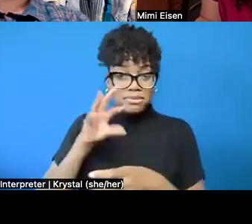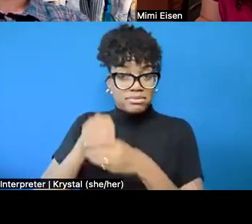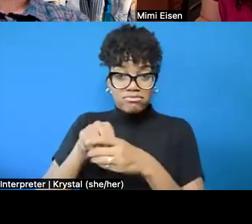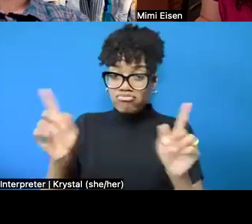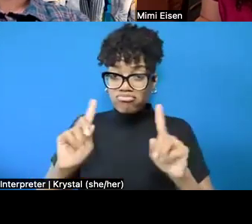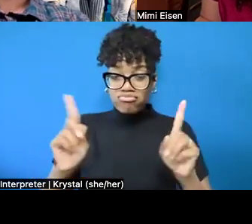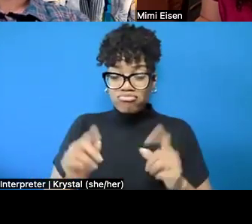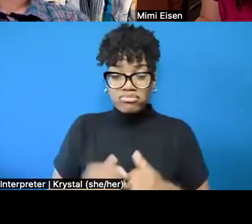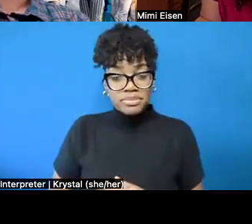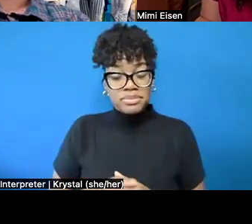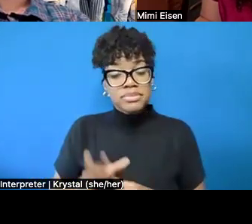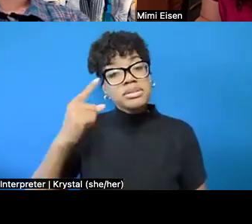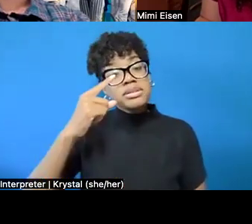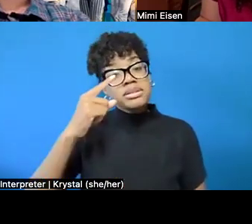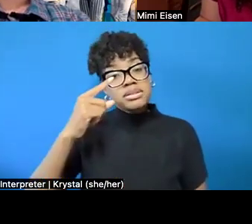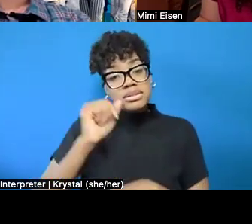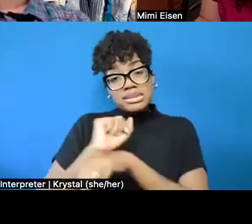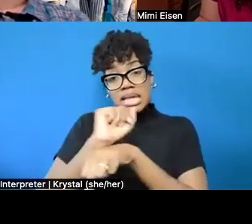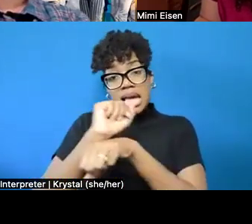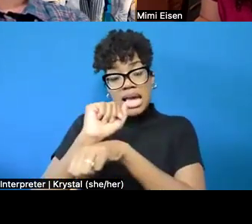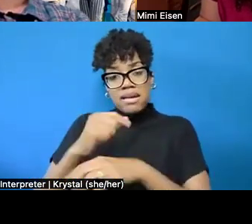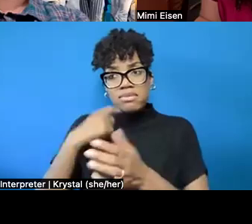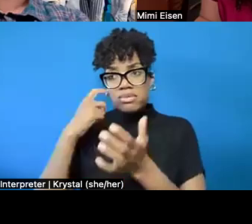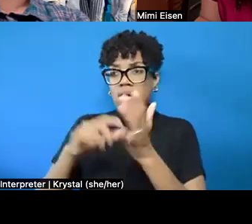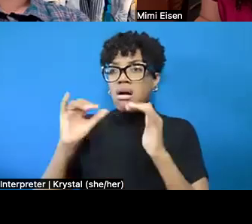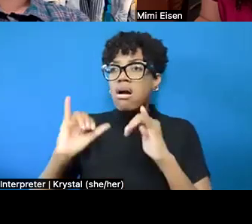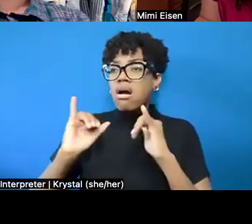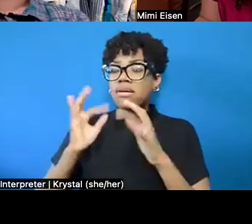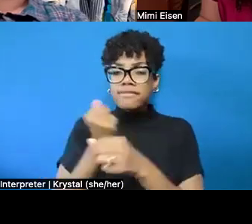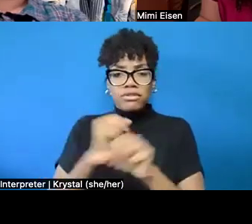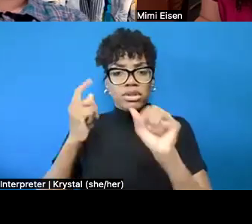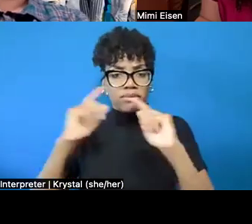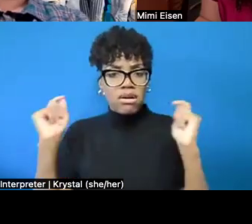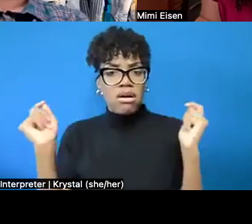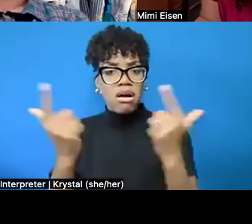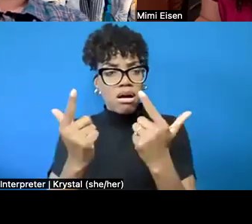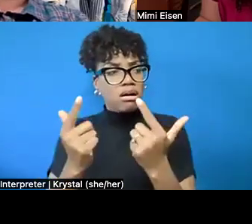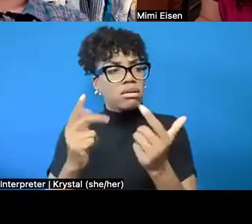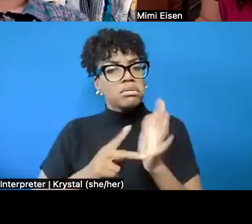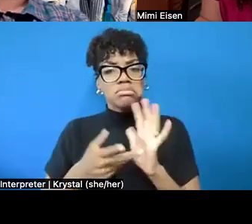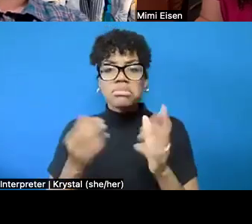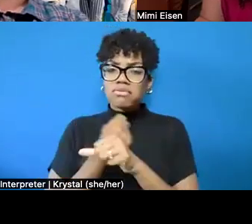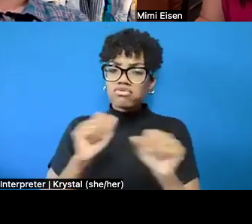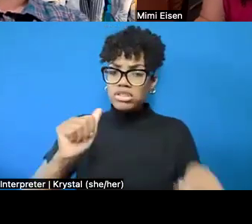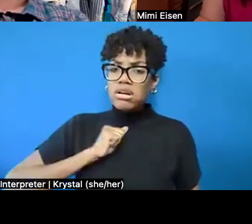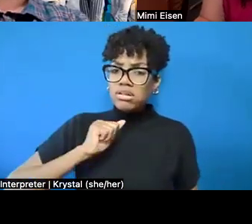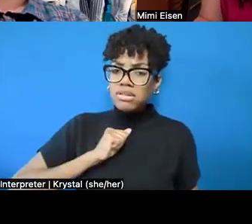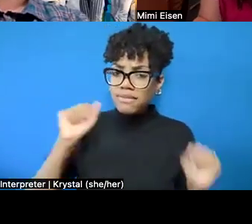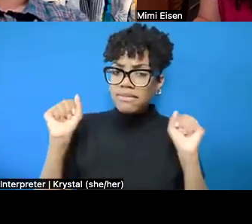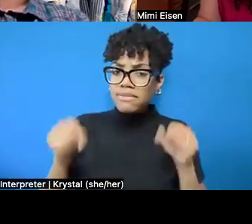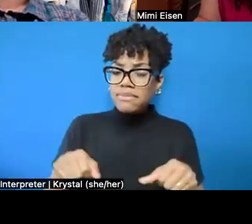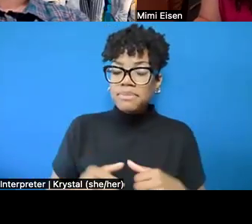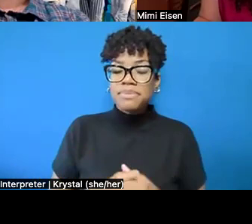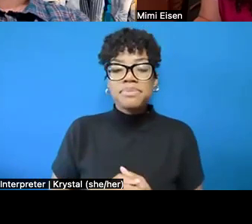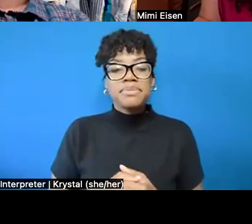freedom could actually be defined as freedom for everyone, right? And so for me, teaching the American